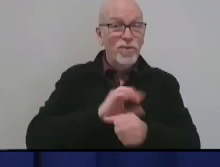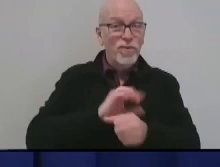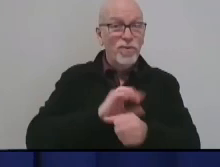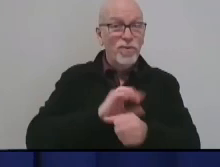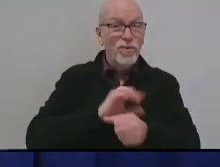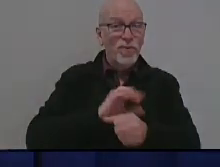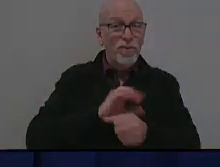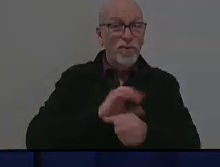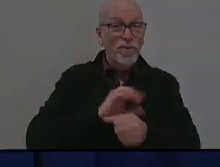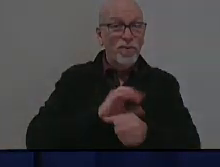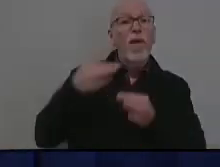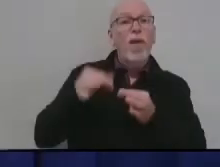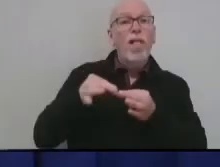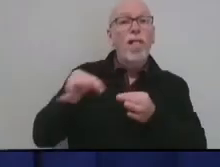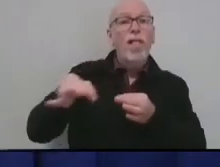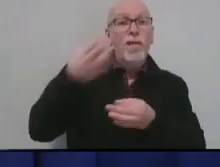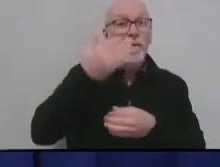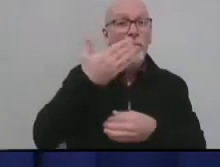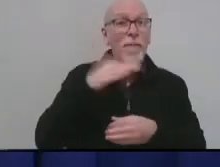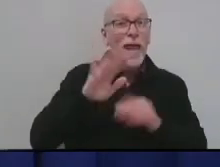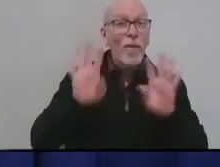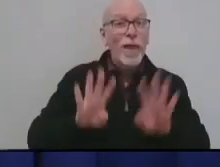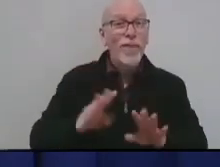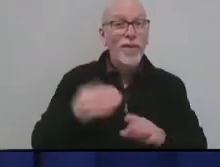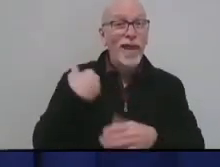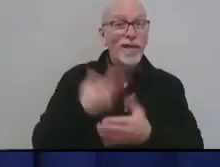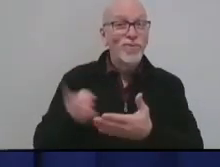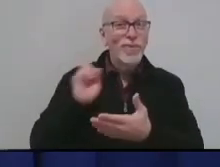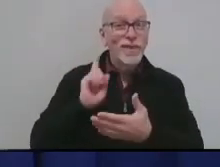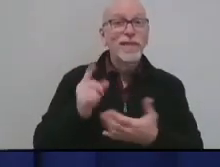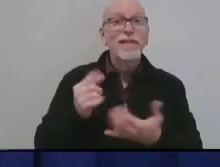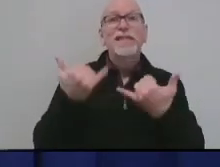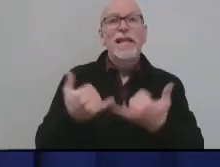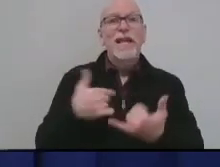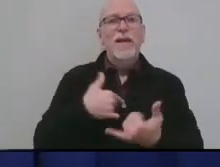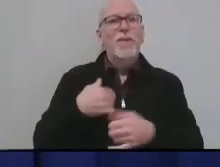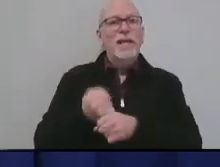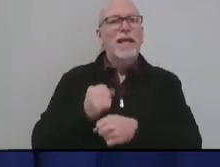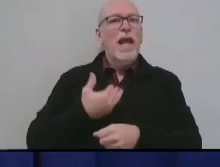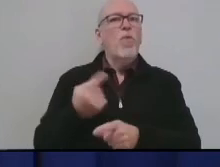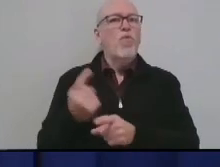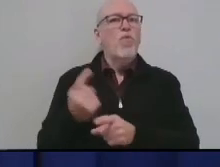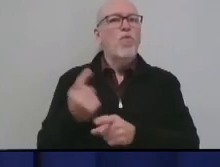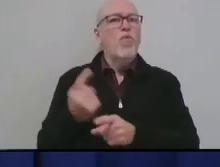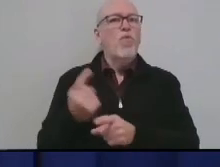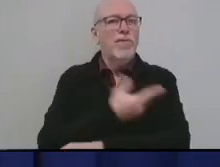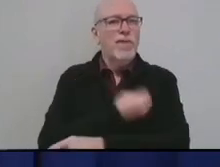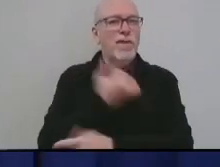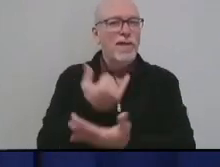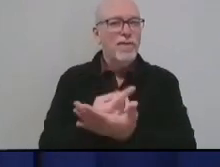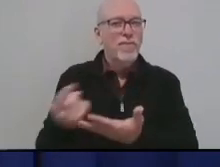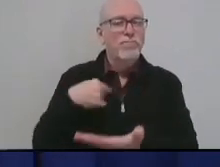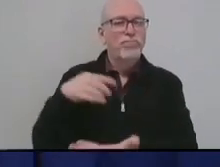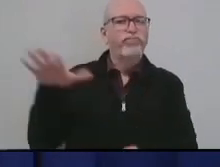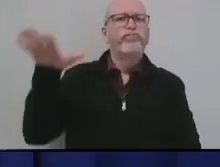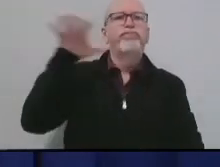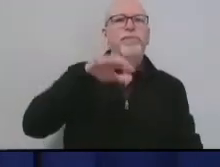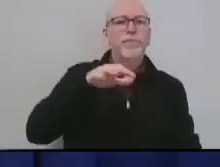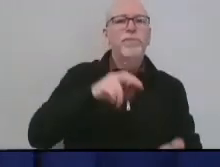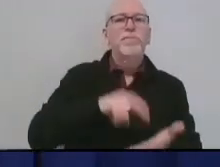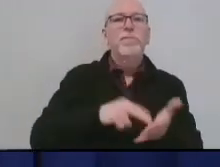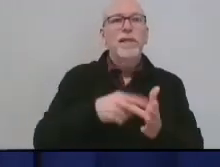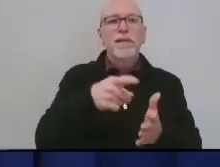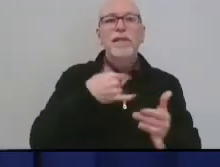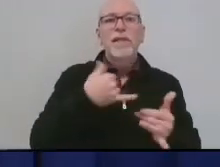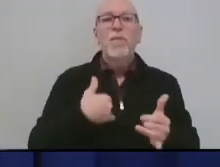doses, and we're receiving our regular allotments for this week. We were able to open eligibility to Hoosiers 60